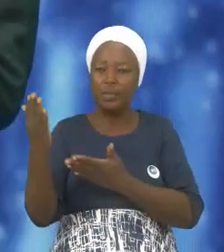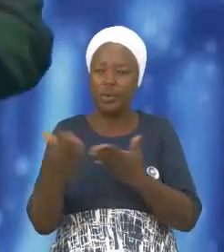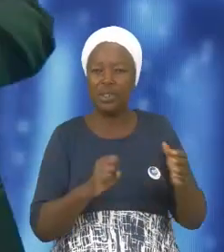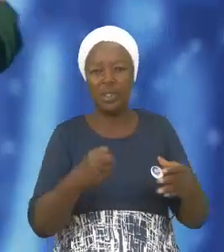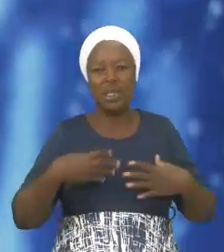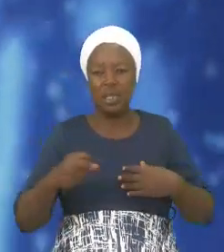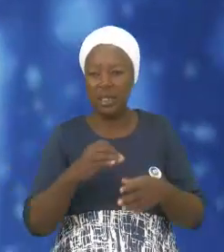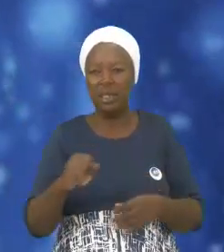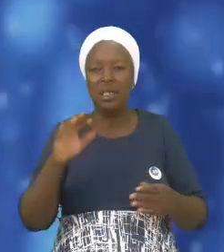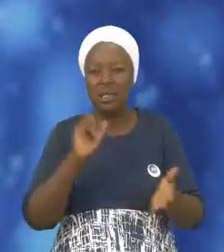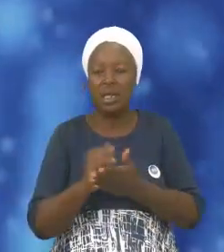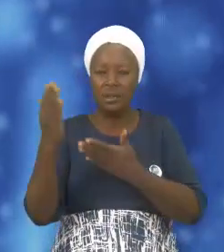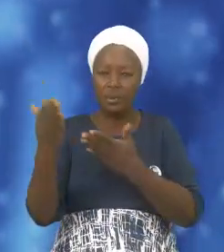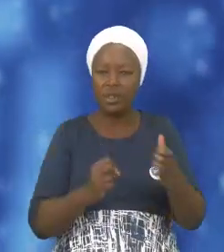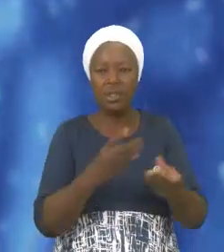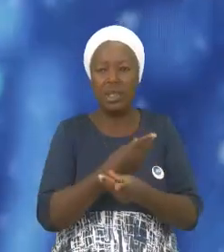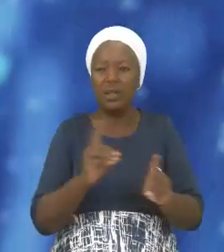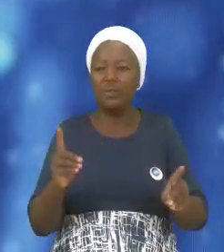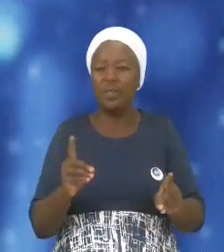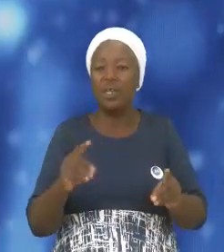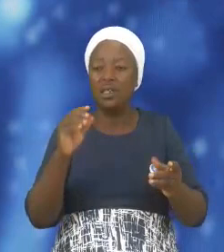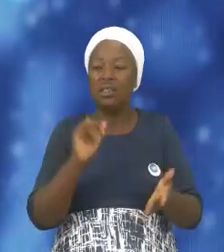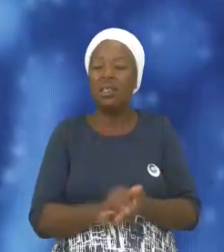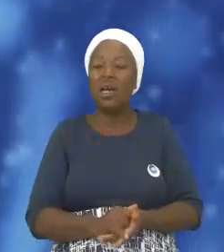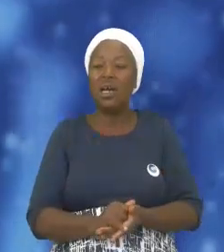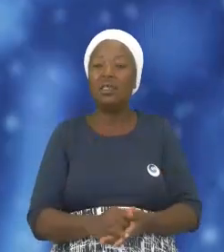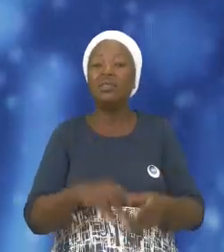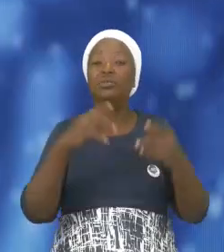healing, that brings deliverance. That